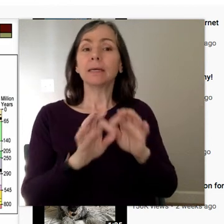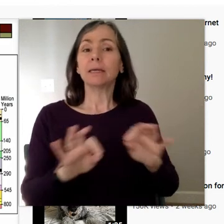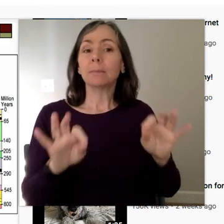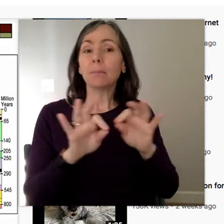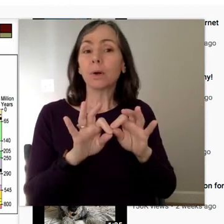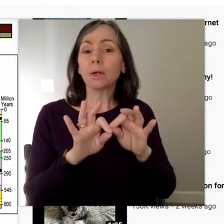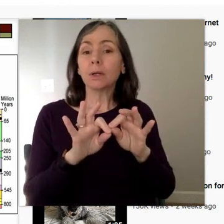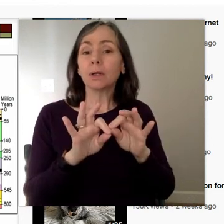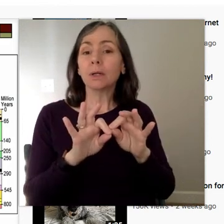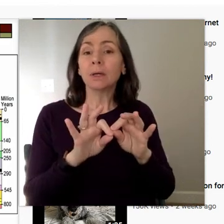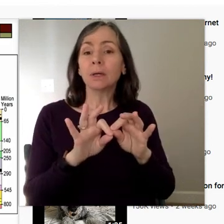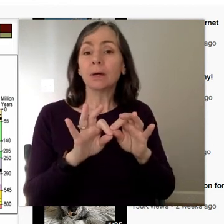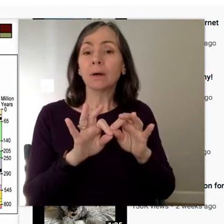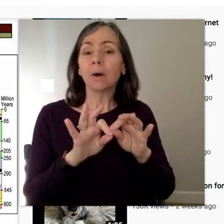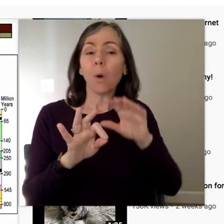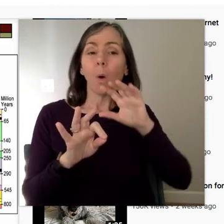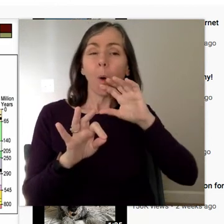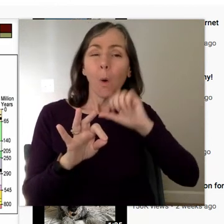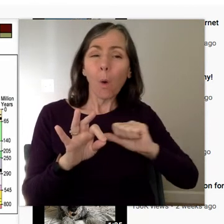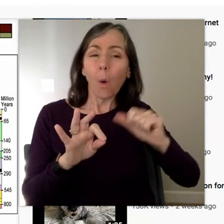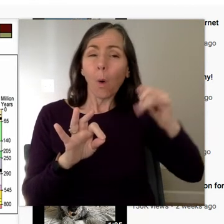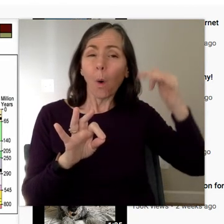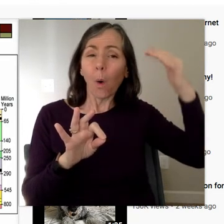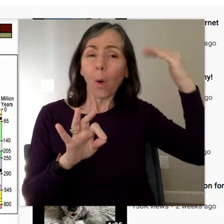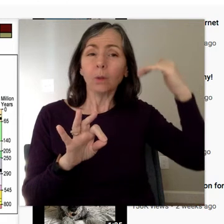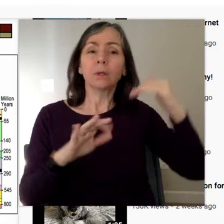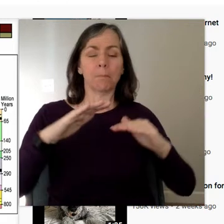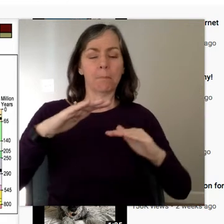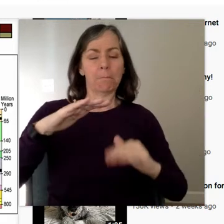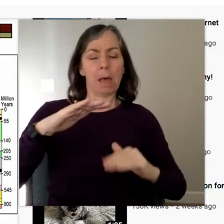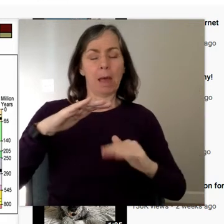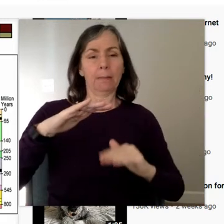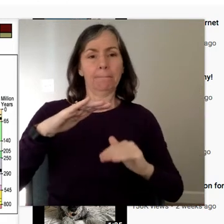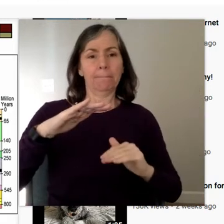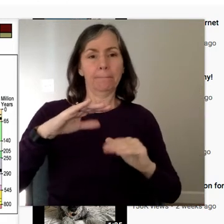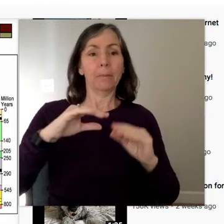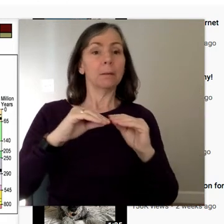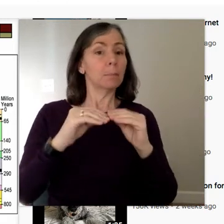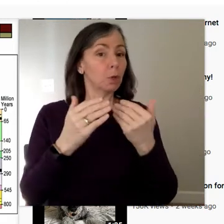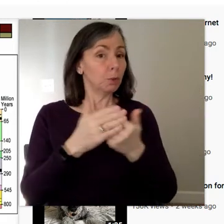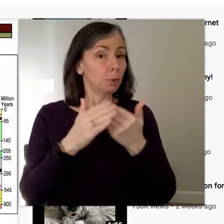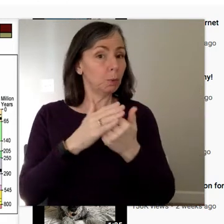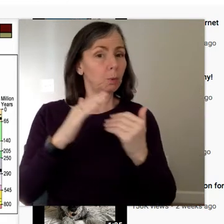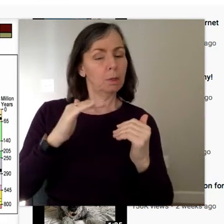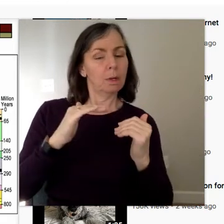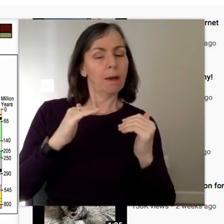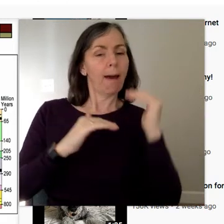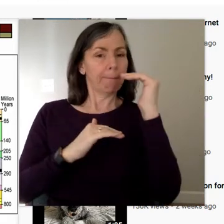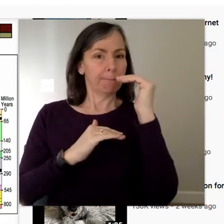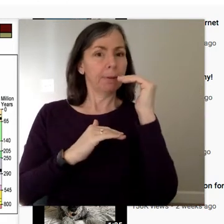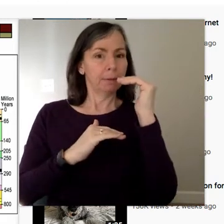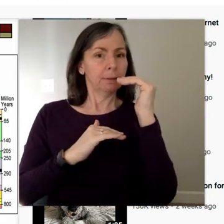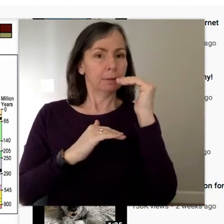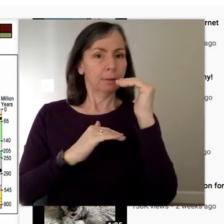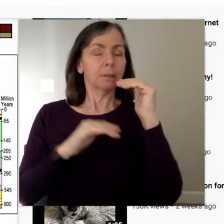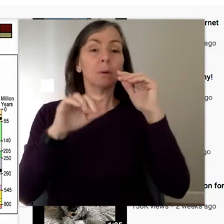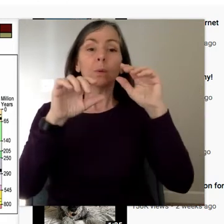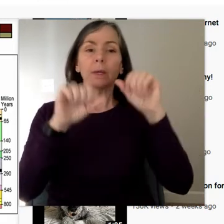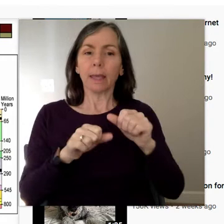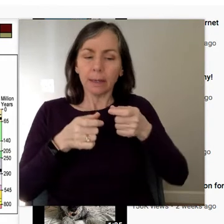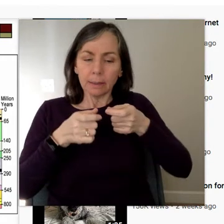blank here should say bottom. The youngest forms are on the top. So literally we can dig